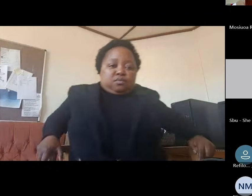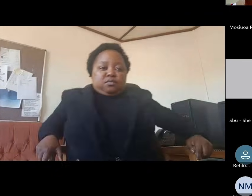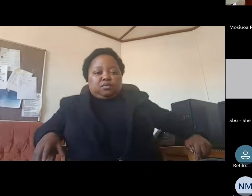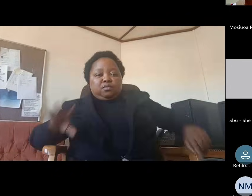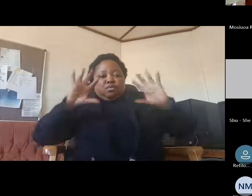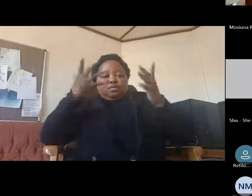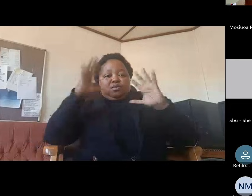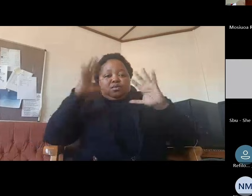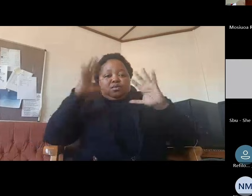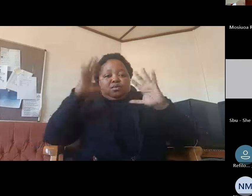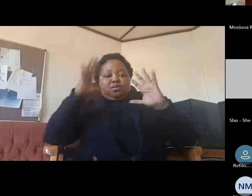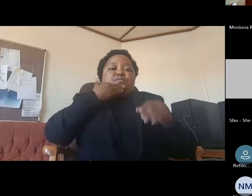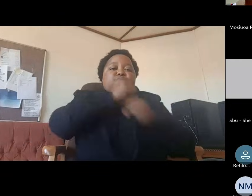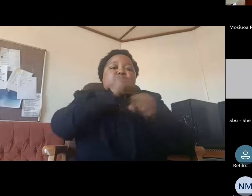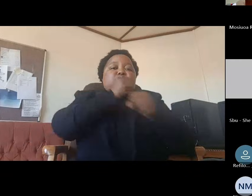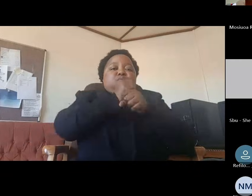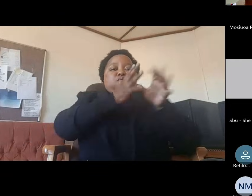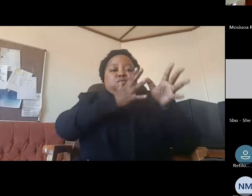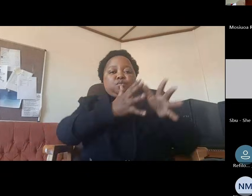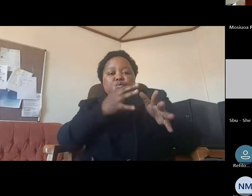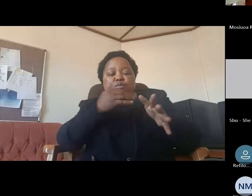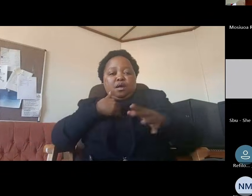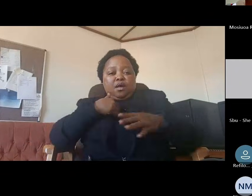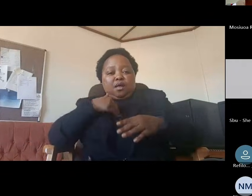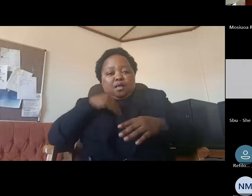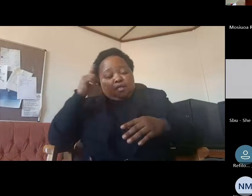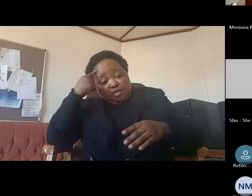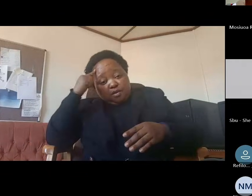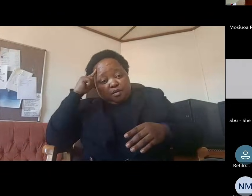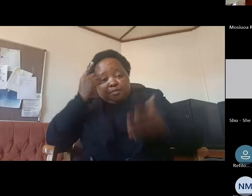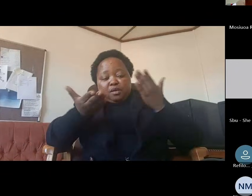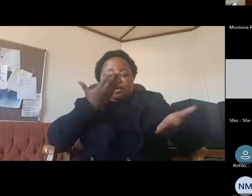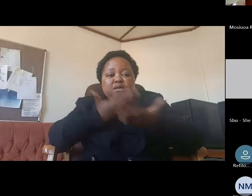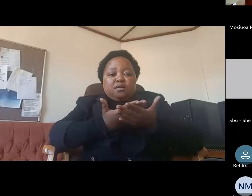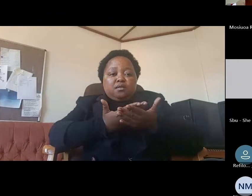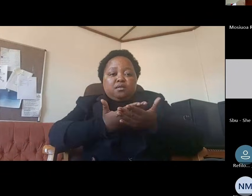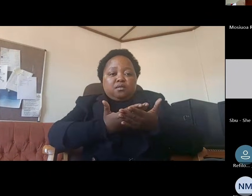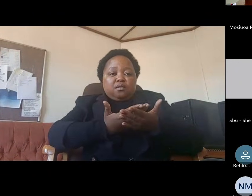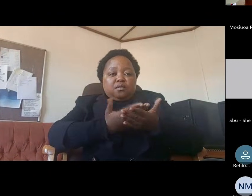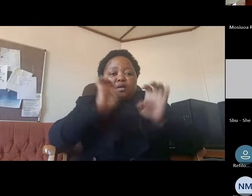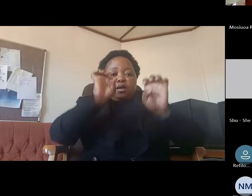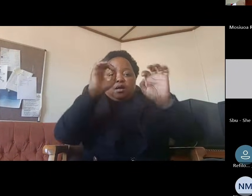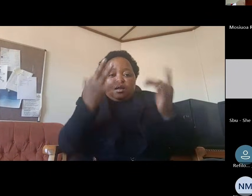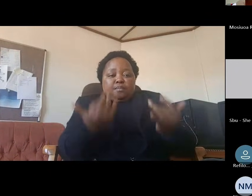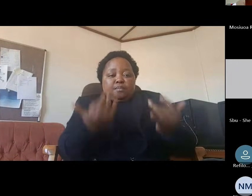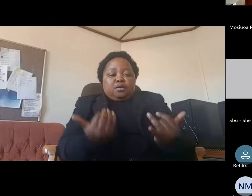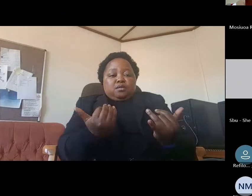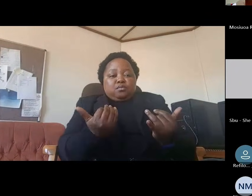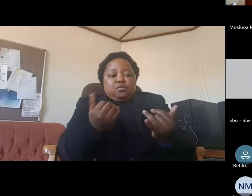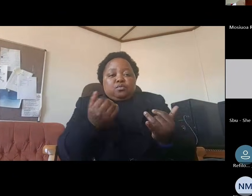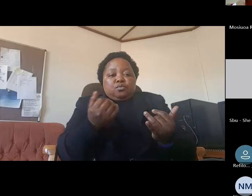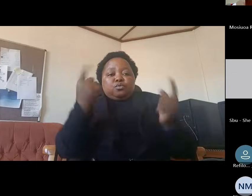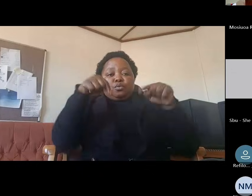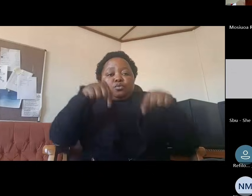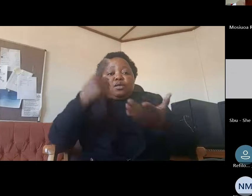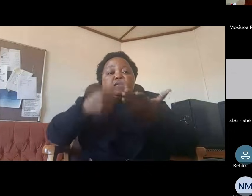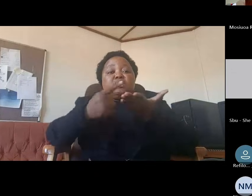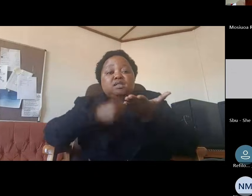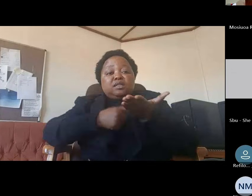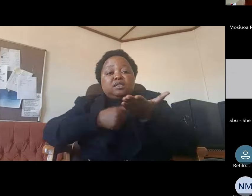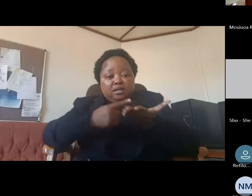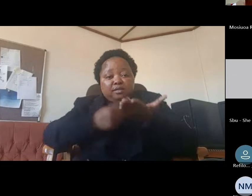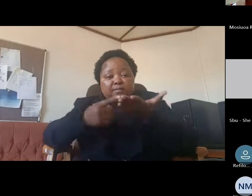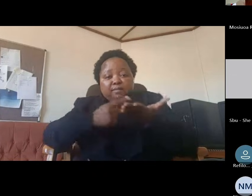I thought brought along extremely complementary elements to the discussion this morning.